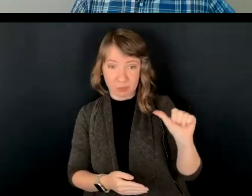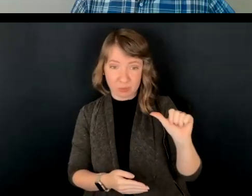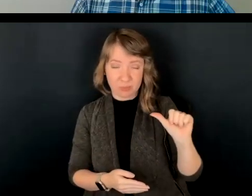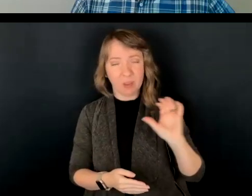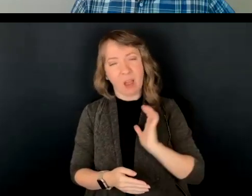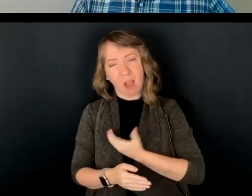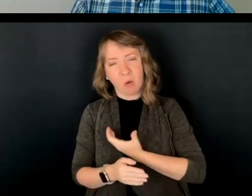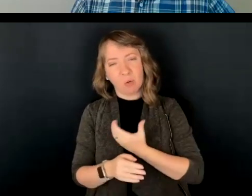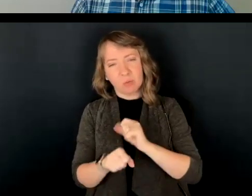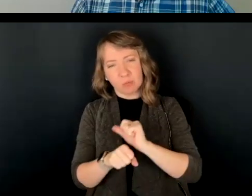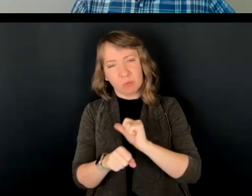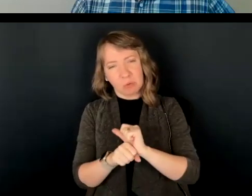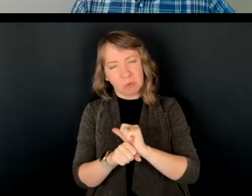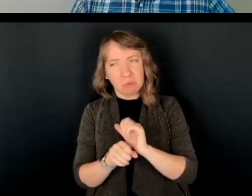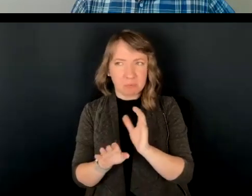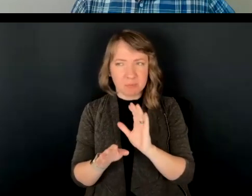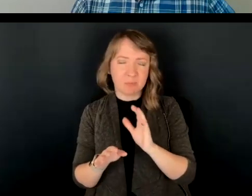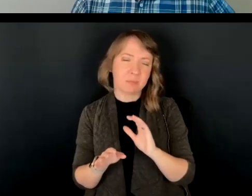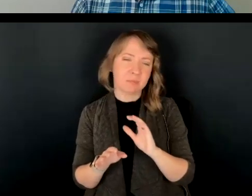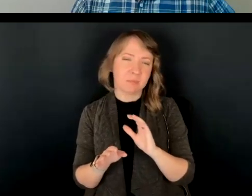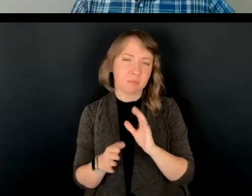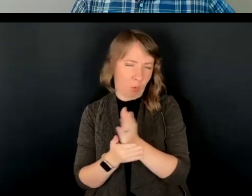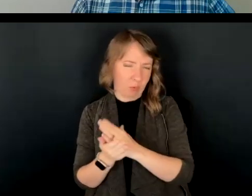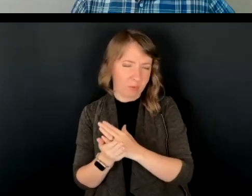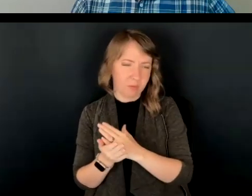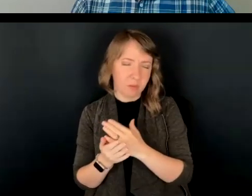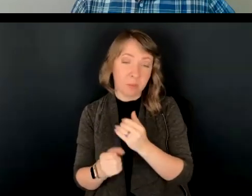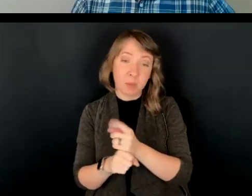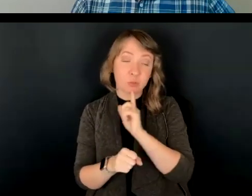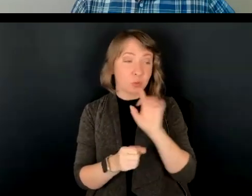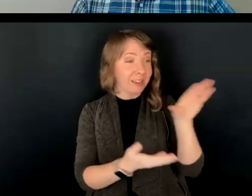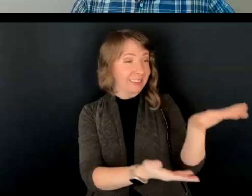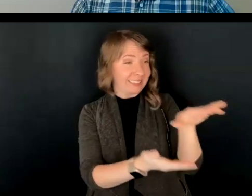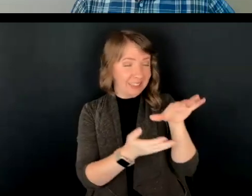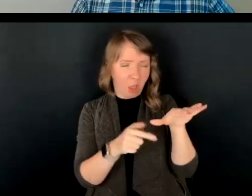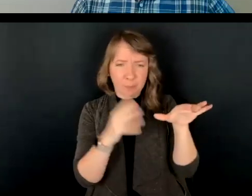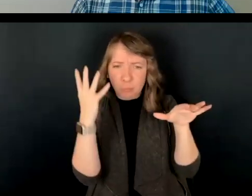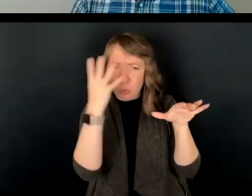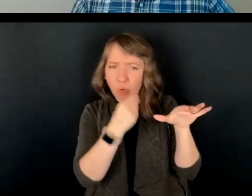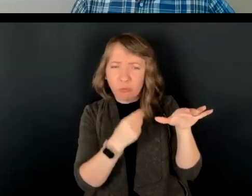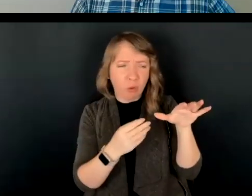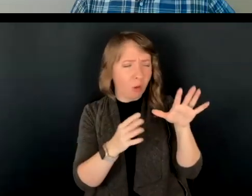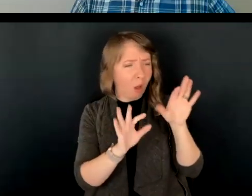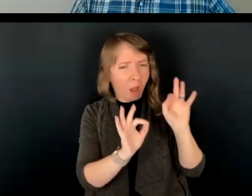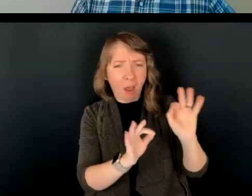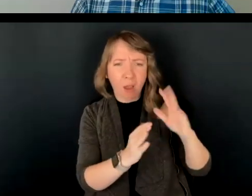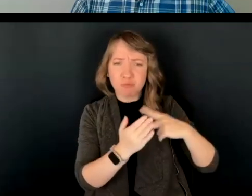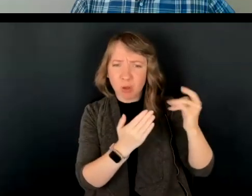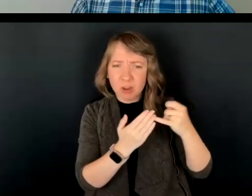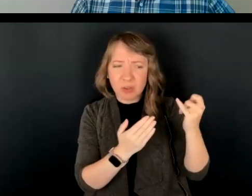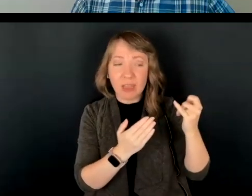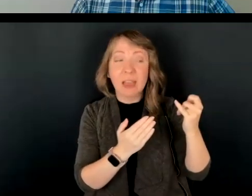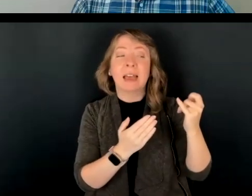to ensure that this really wonderful, lovely project is within the policy and